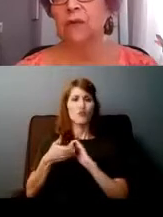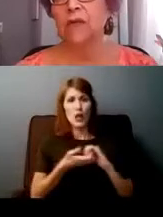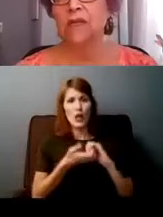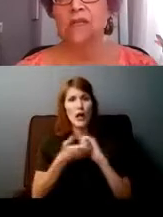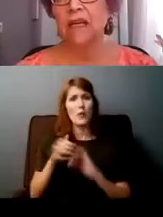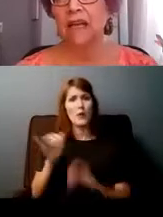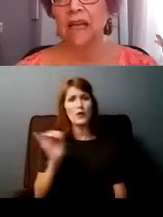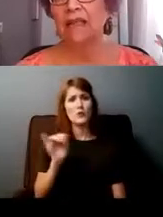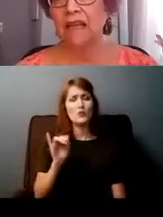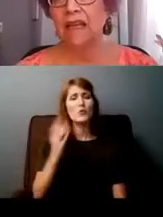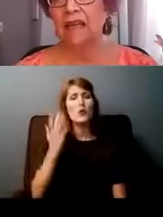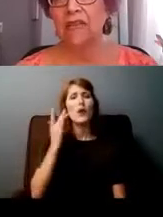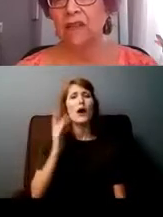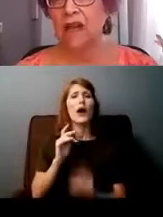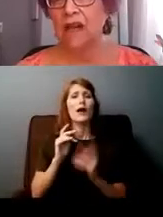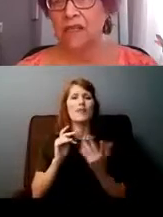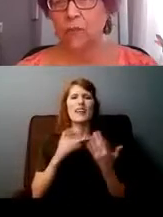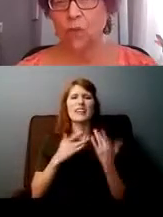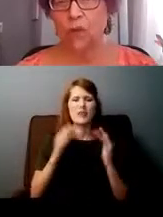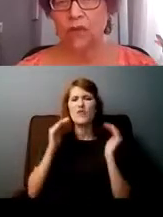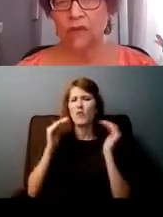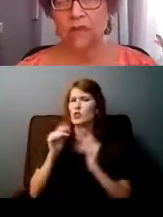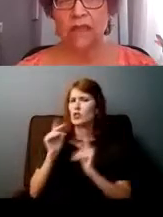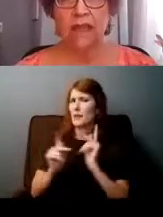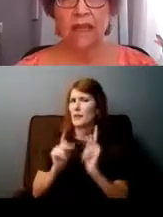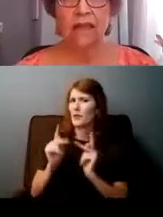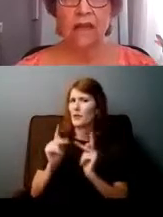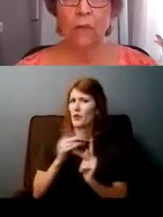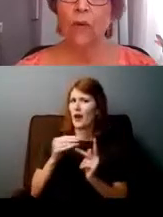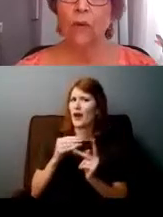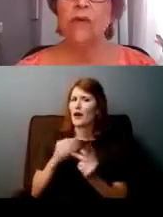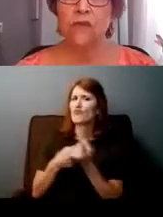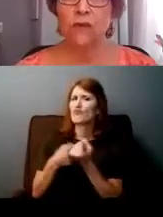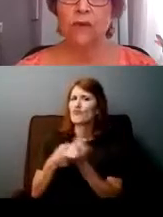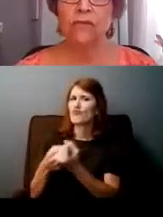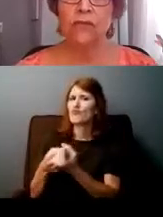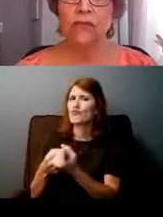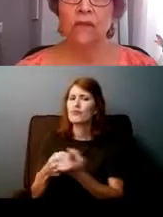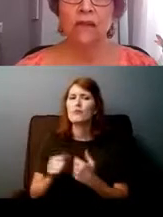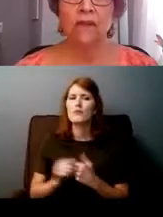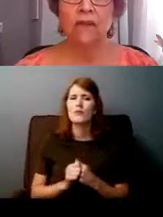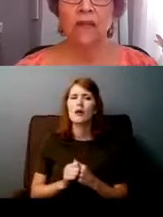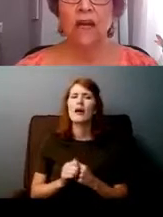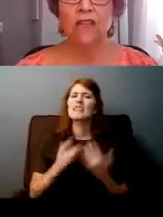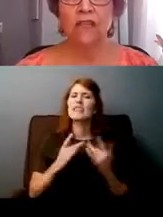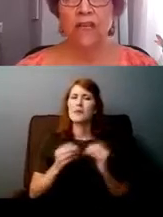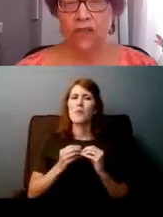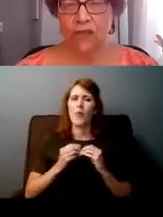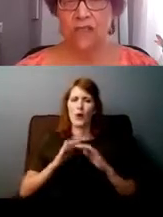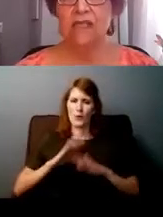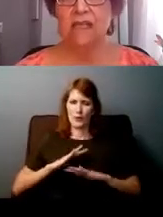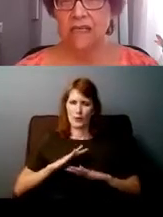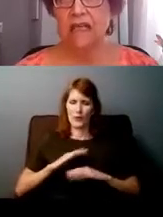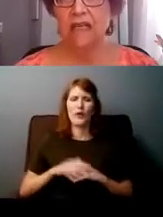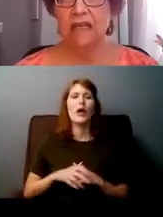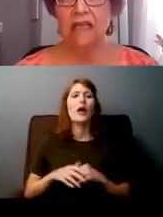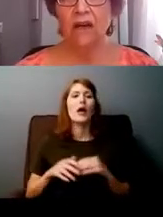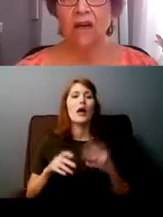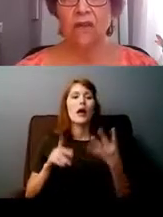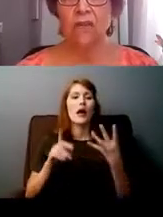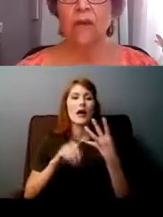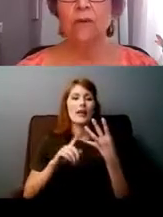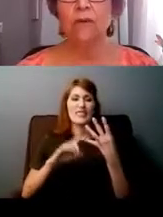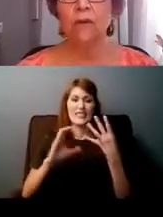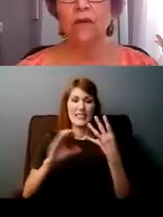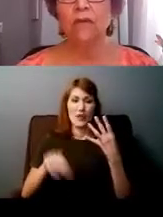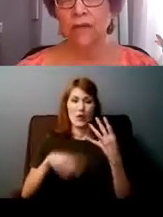people focused, and they give a lot of support, and they're more reserved. The conscientious, the C, are